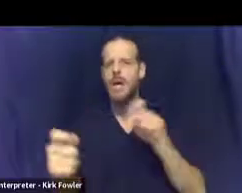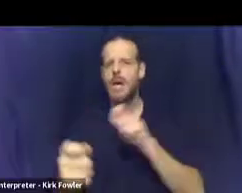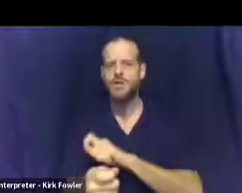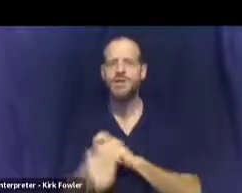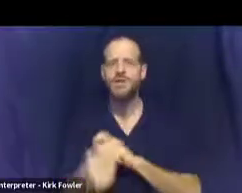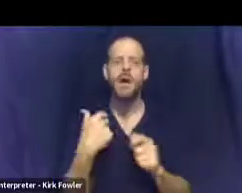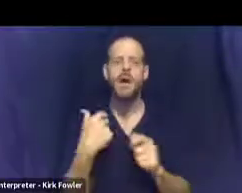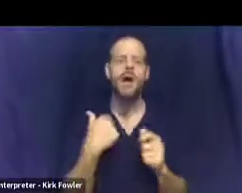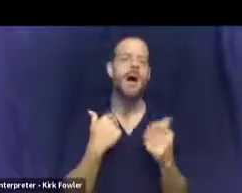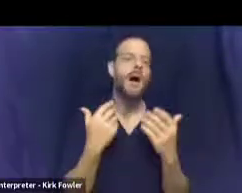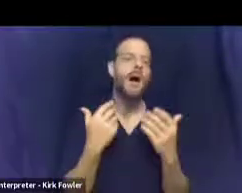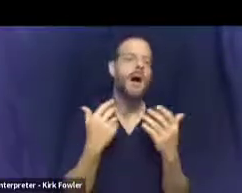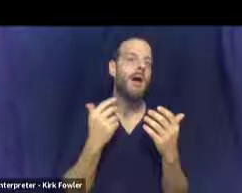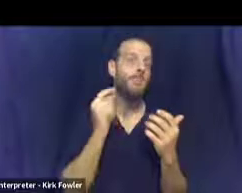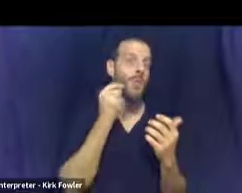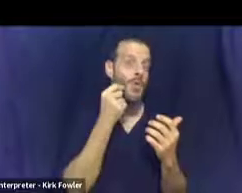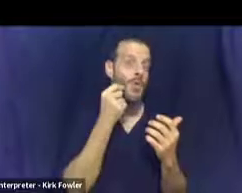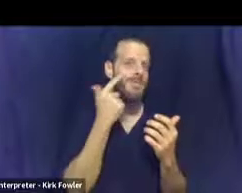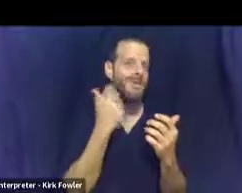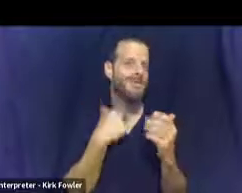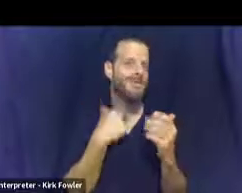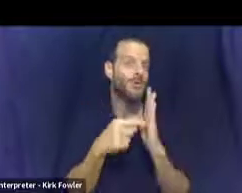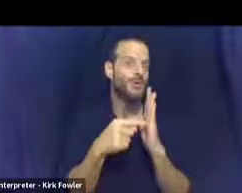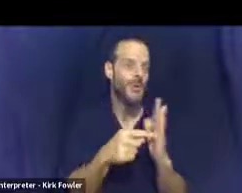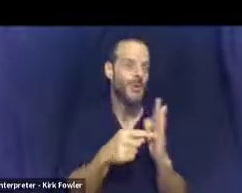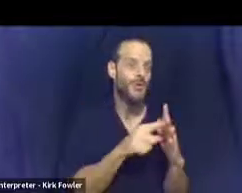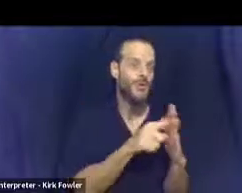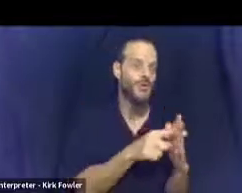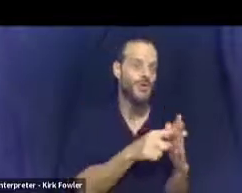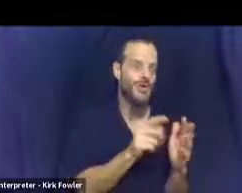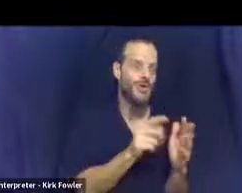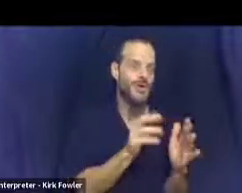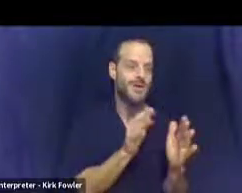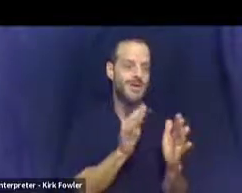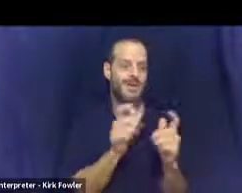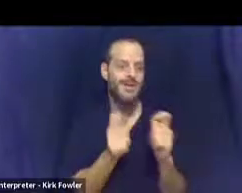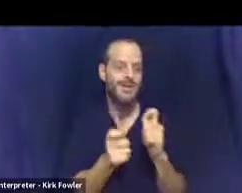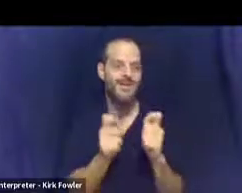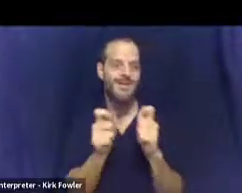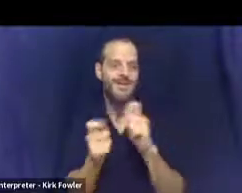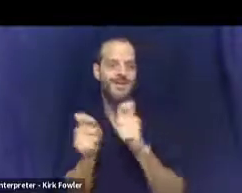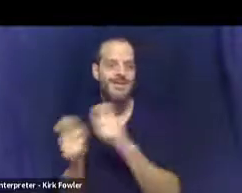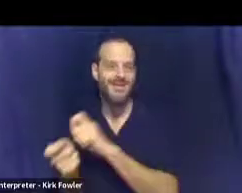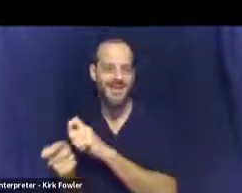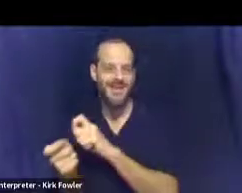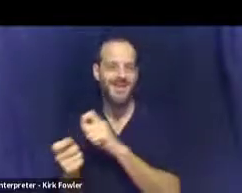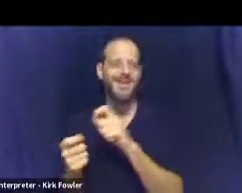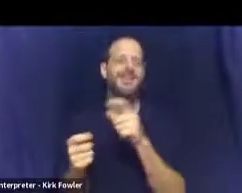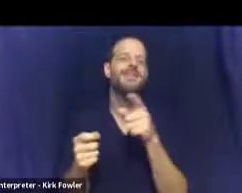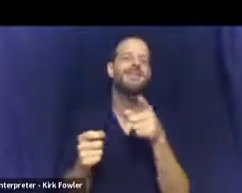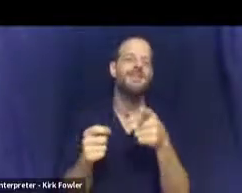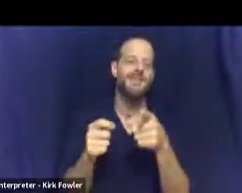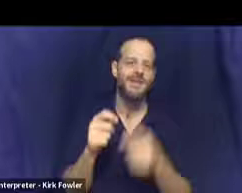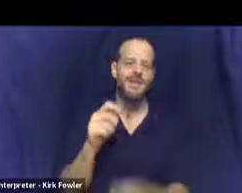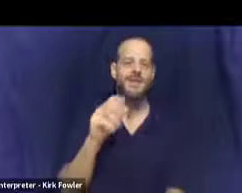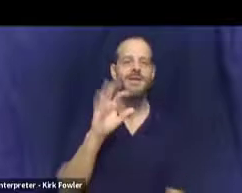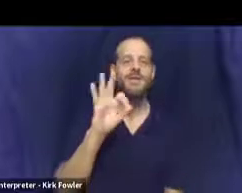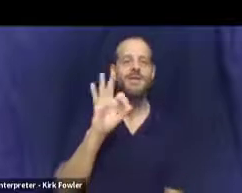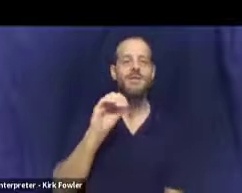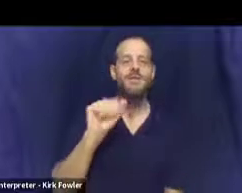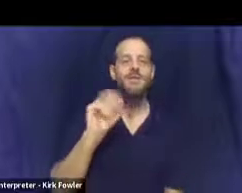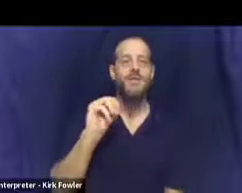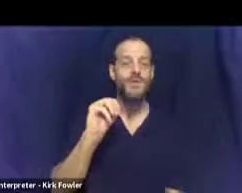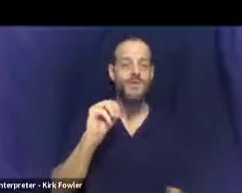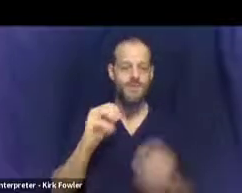progression, which is really cool. So this was his nighttime routine. We had a phone letter for bath because he did use those in the bathtub. Mom had a